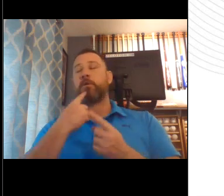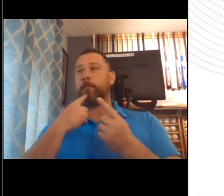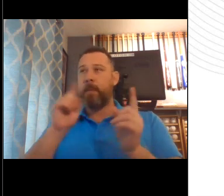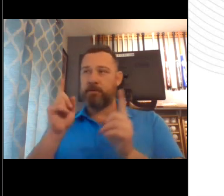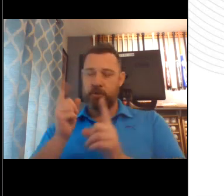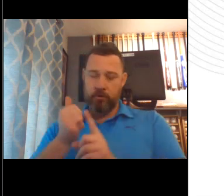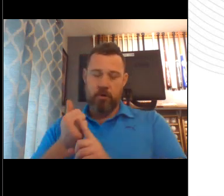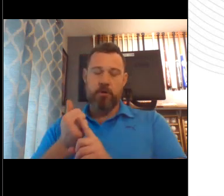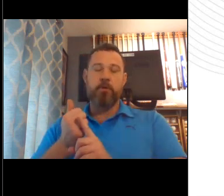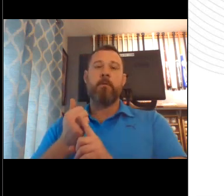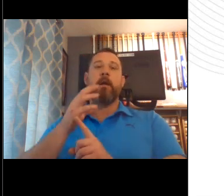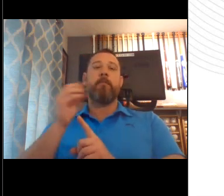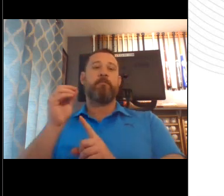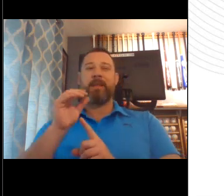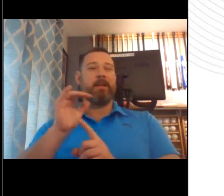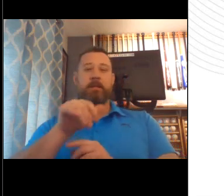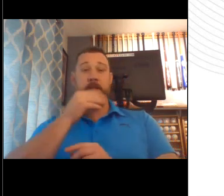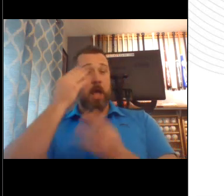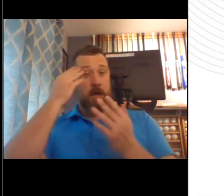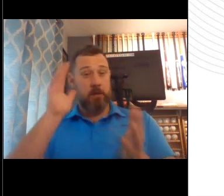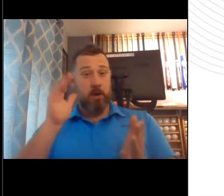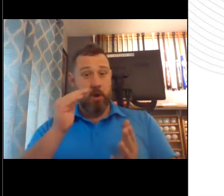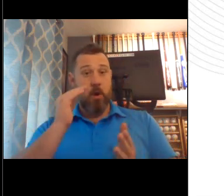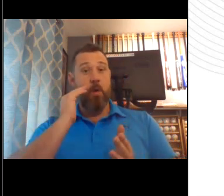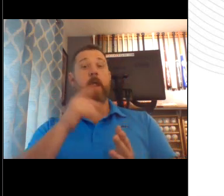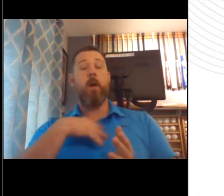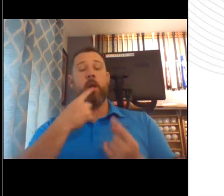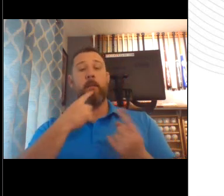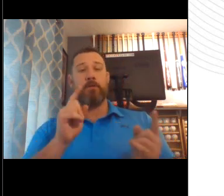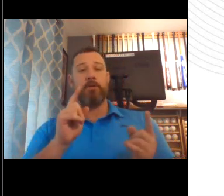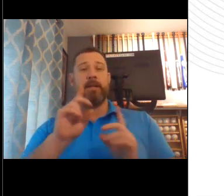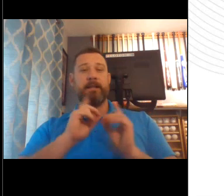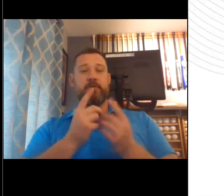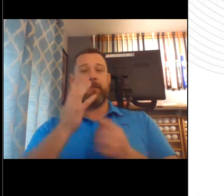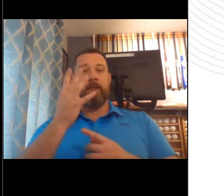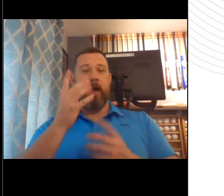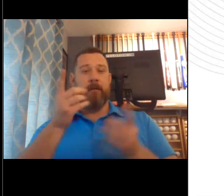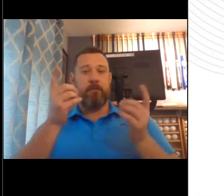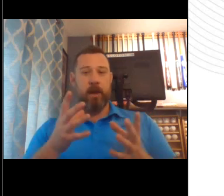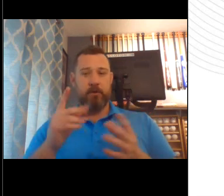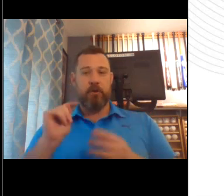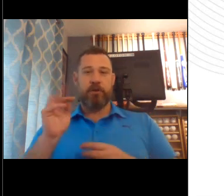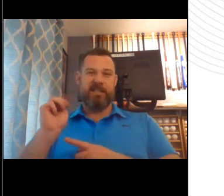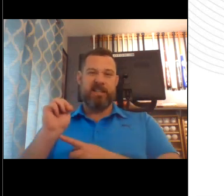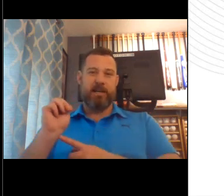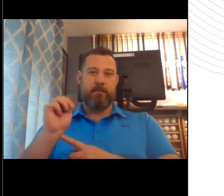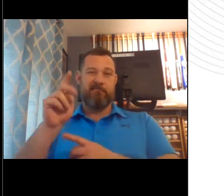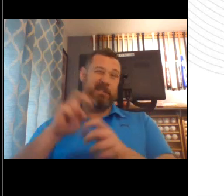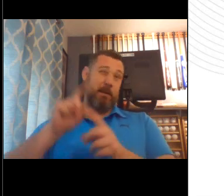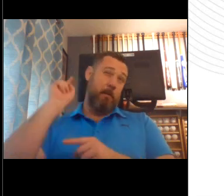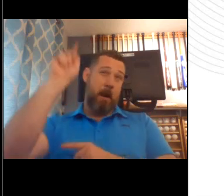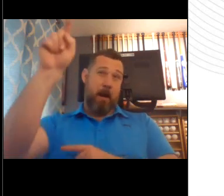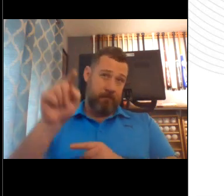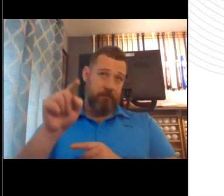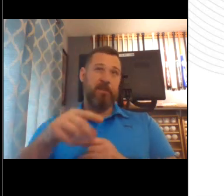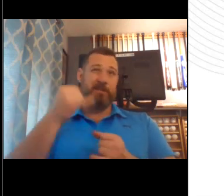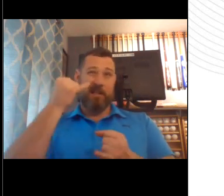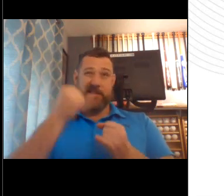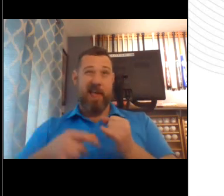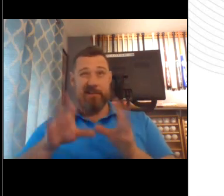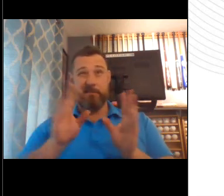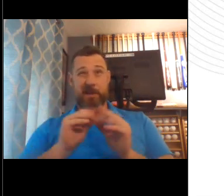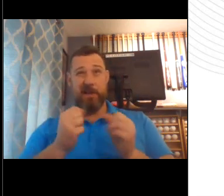And he doesn't know this yet, but I'm going to mention him. Our District 5 Director, Tim Gubbins, sitting there in the back. This is his last commission